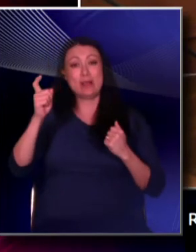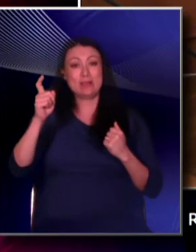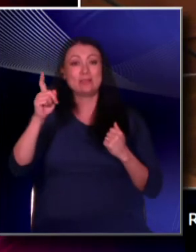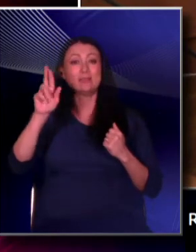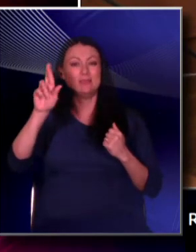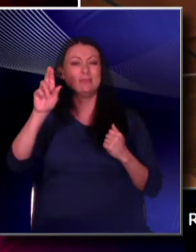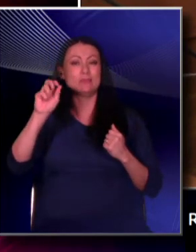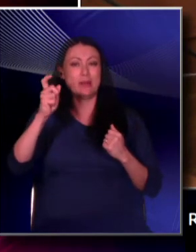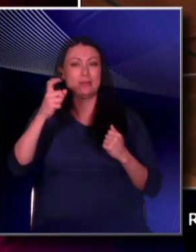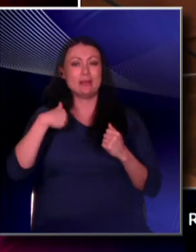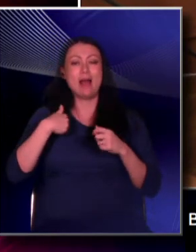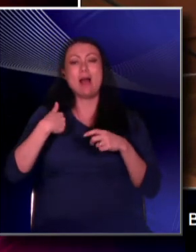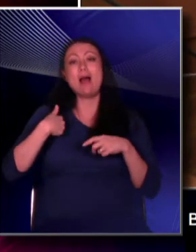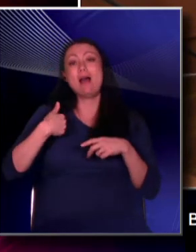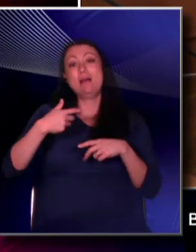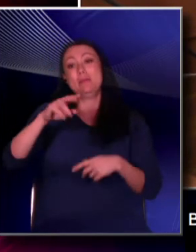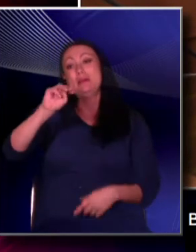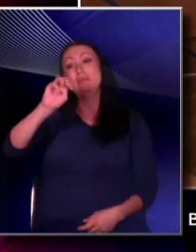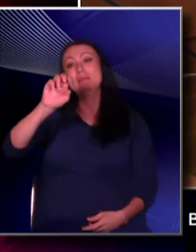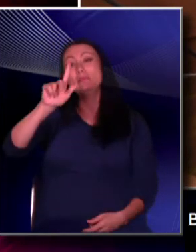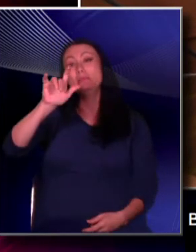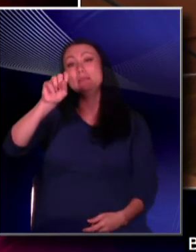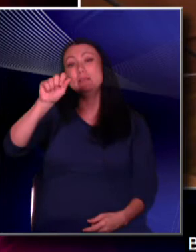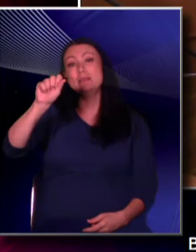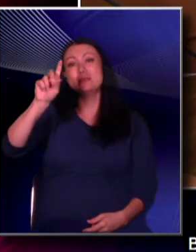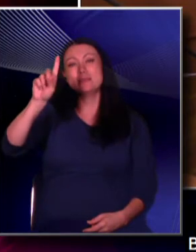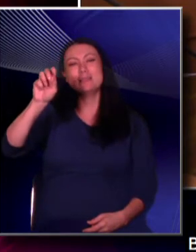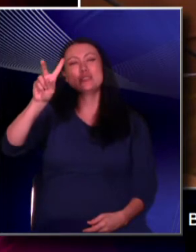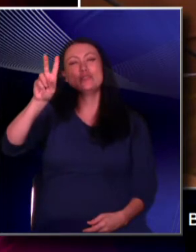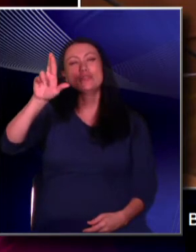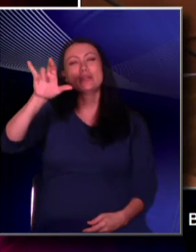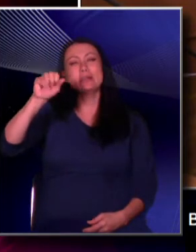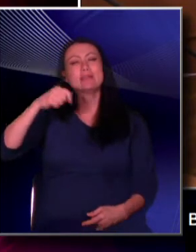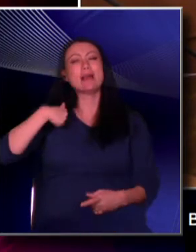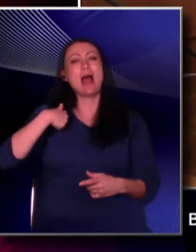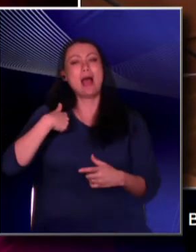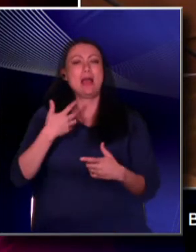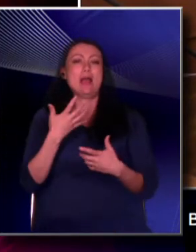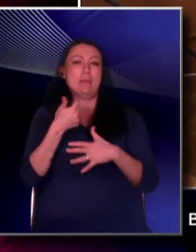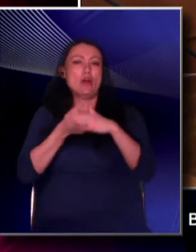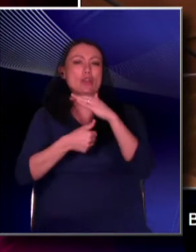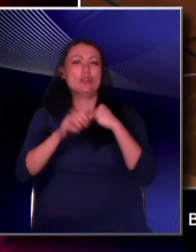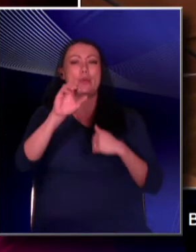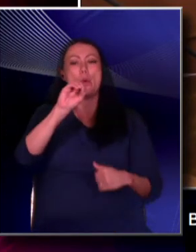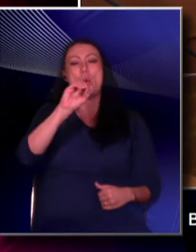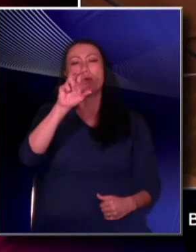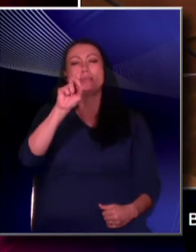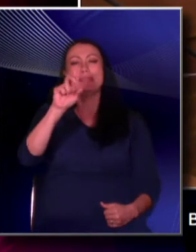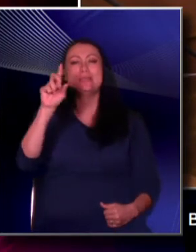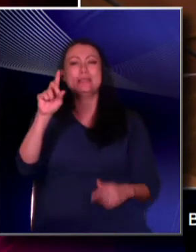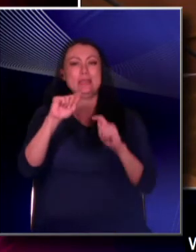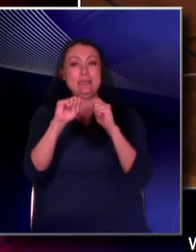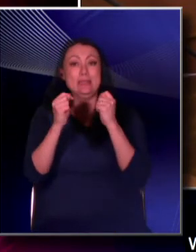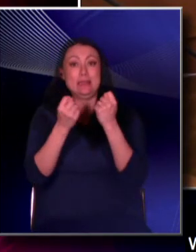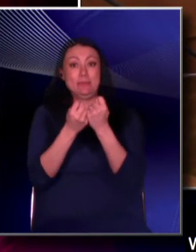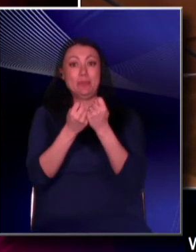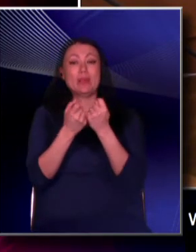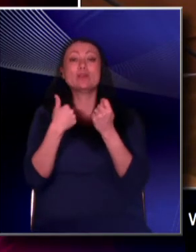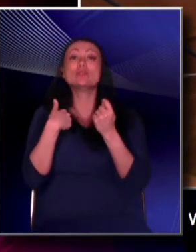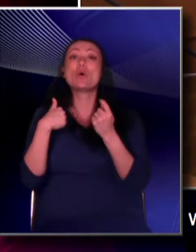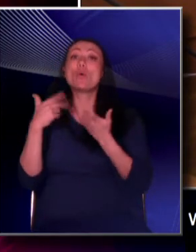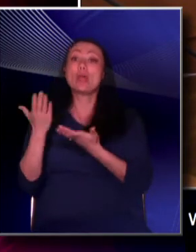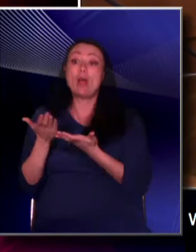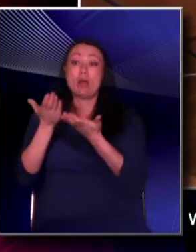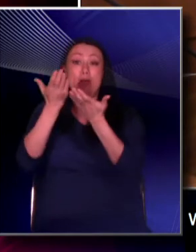I'm Melissa DeVries. I am a member of the ODD team, and what we're bringing for your